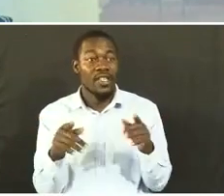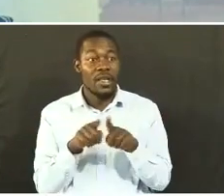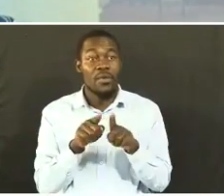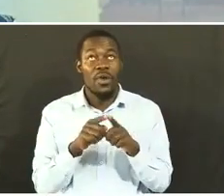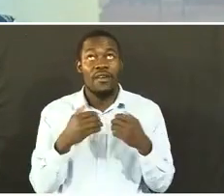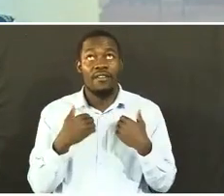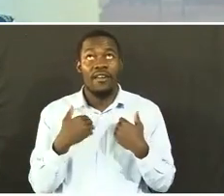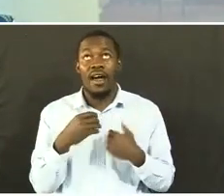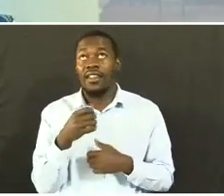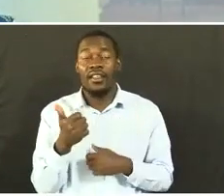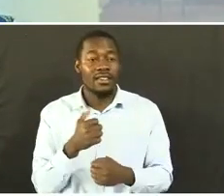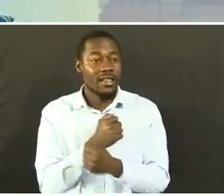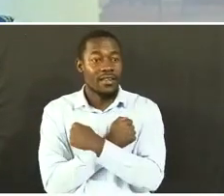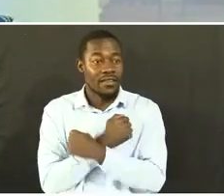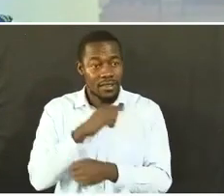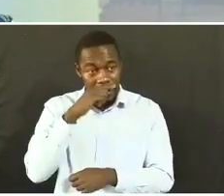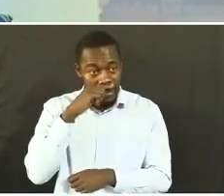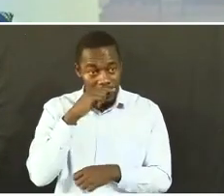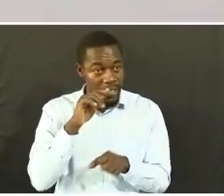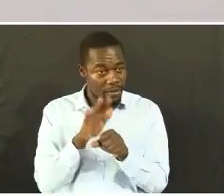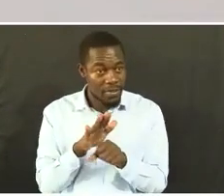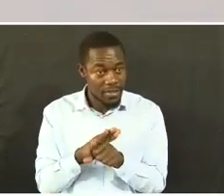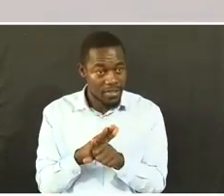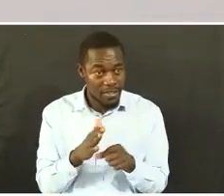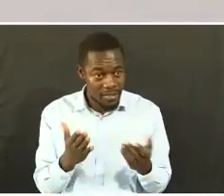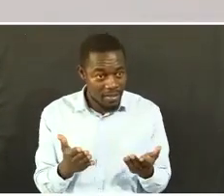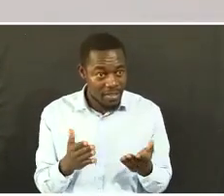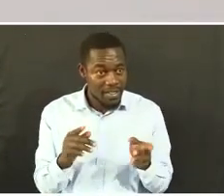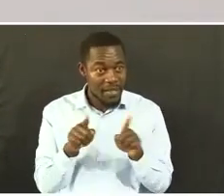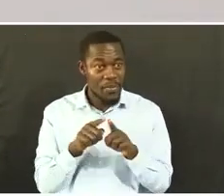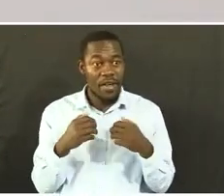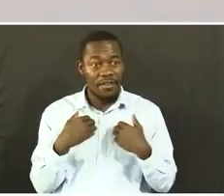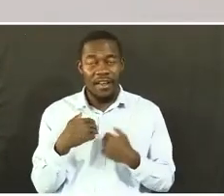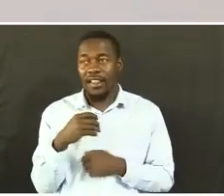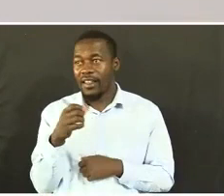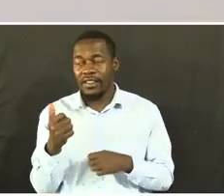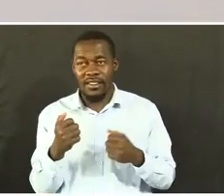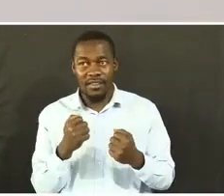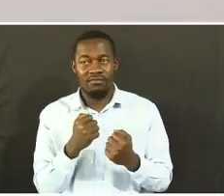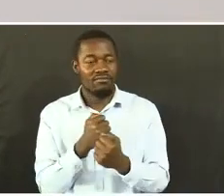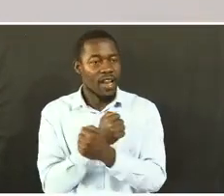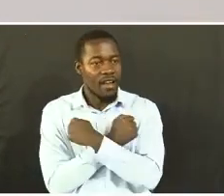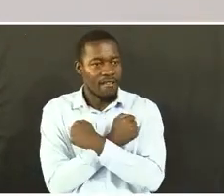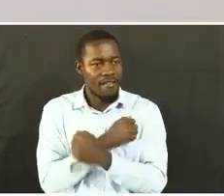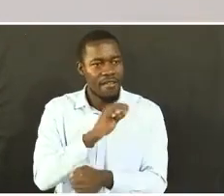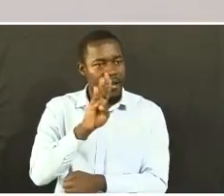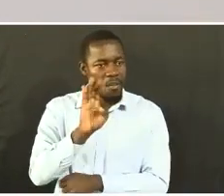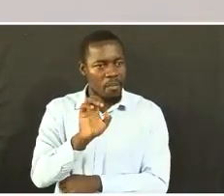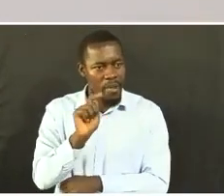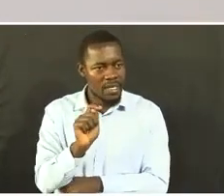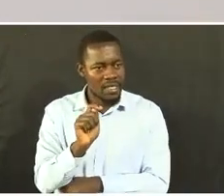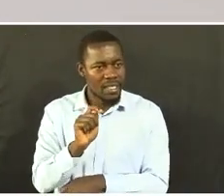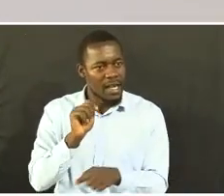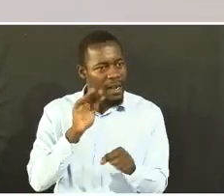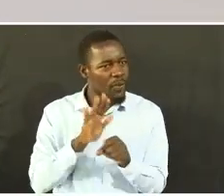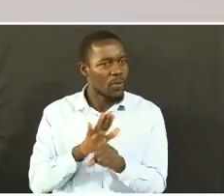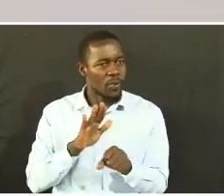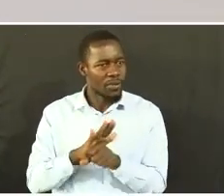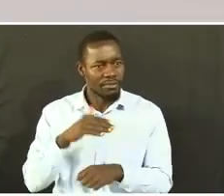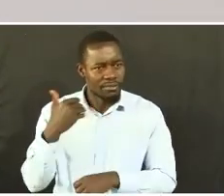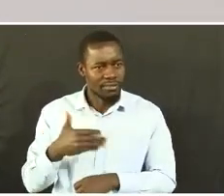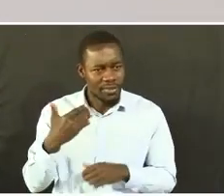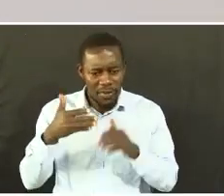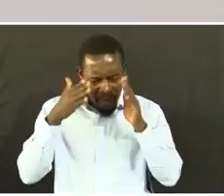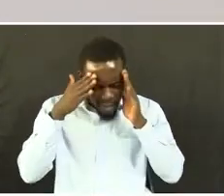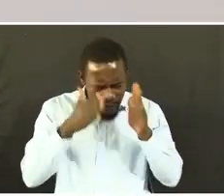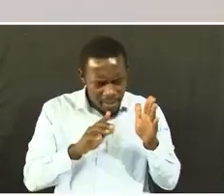There are people who are addicted to gambling and gaming. And these things go also with other drugs, alcohol and other drugs. They are not just sustained on